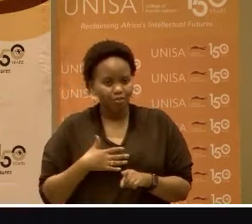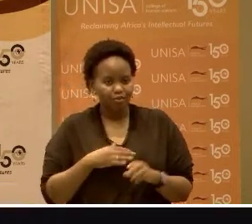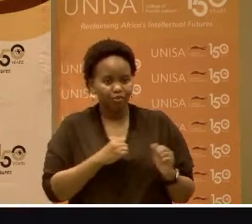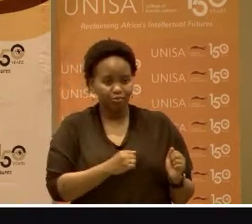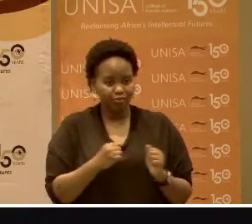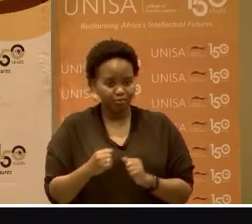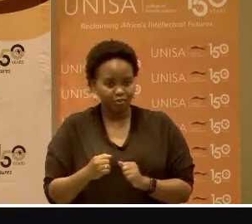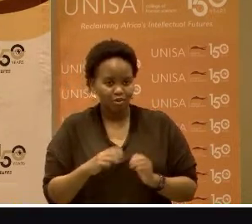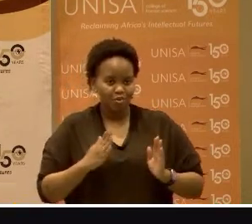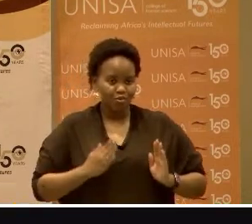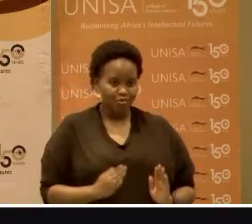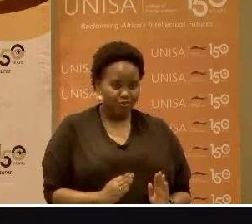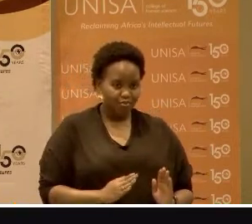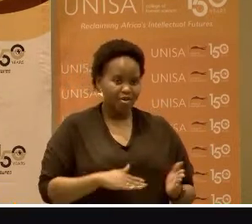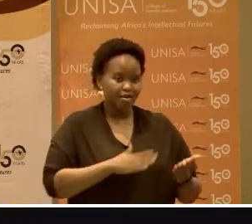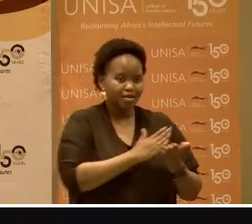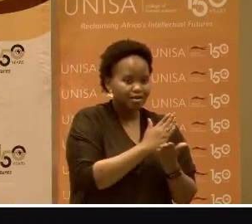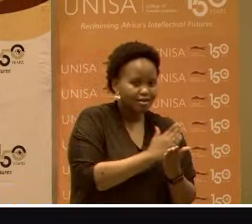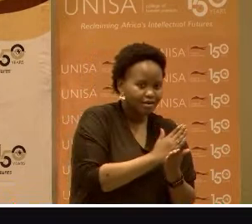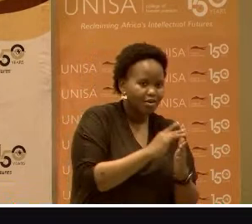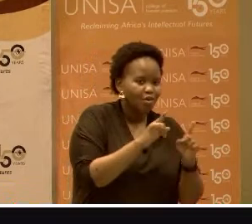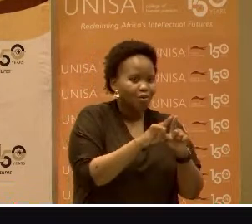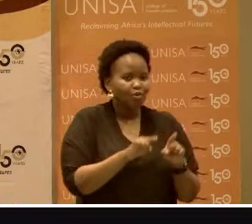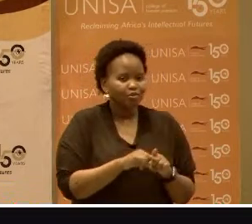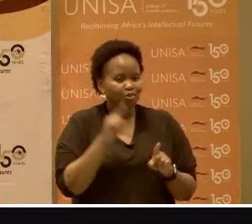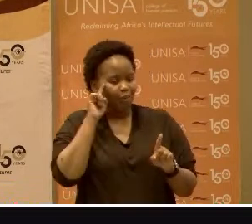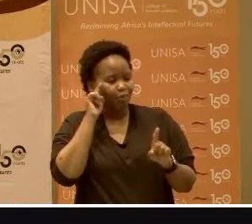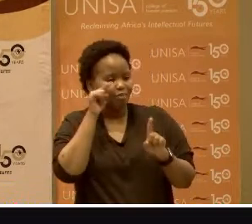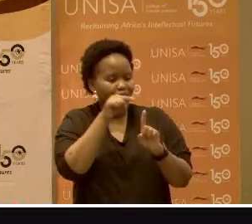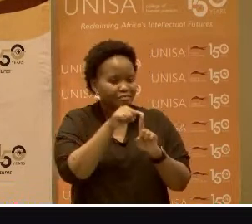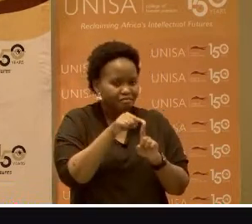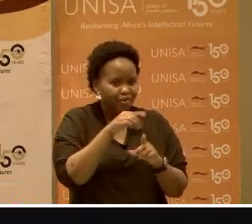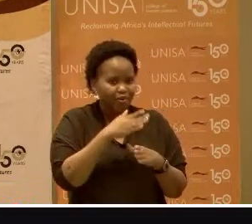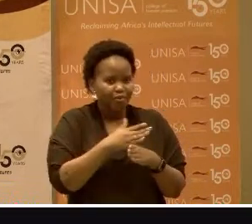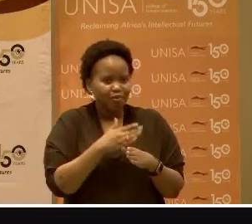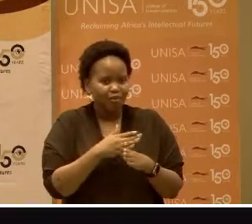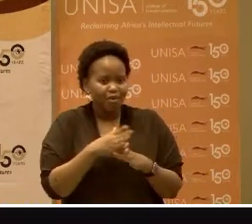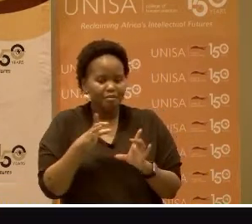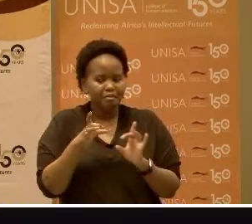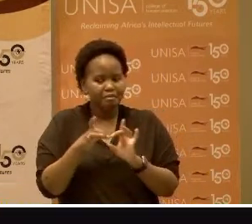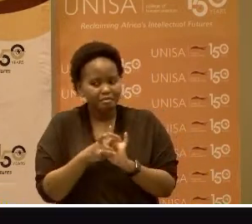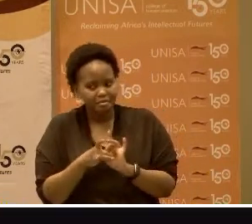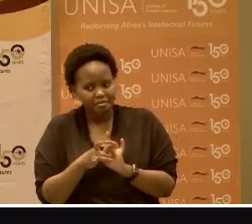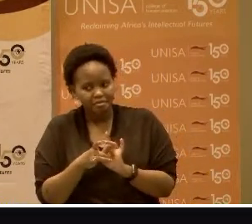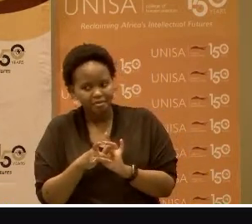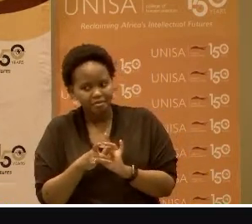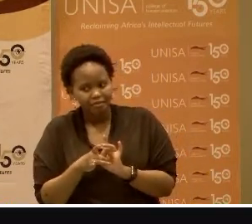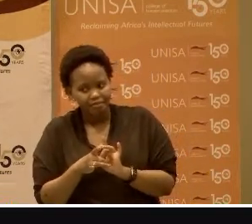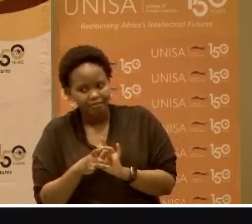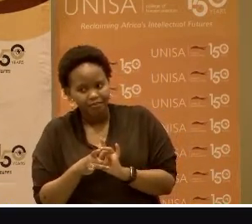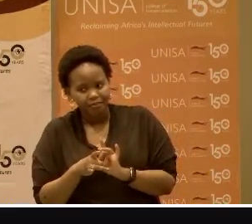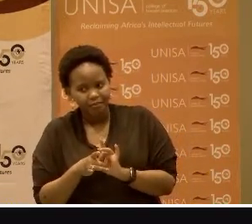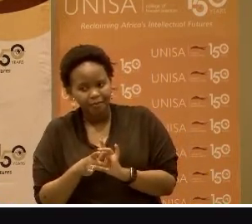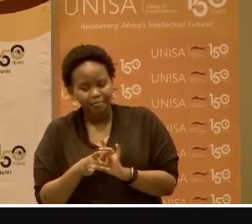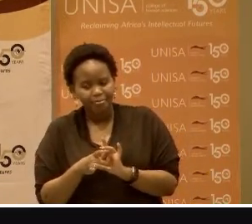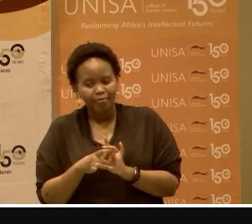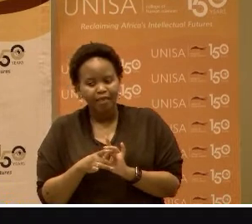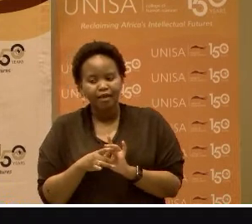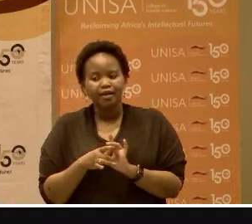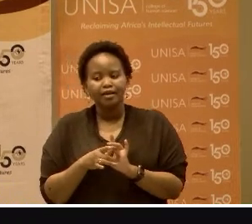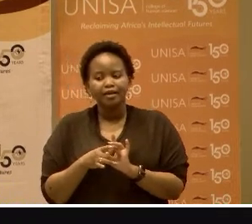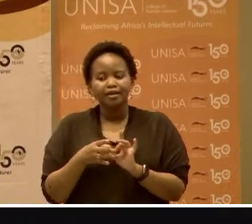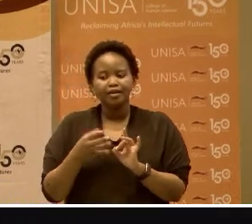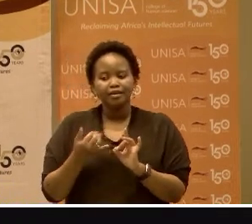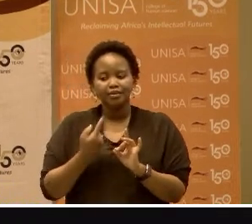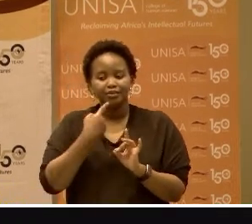Declaration on the Rights of Indigenous People. Therefore, every stakeholder of indigenous knowledge is